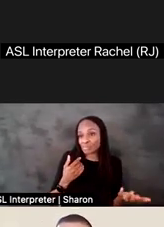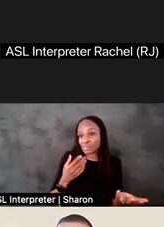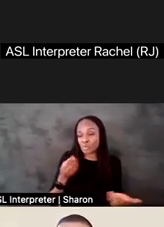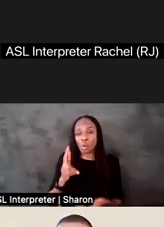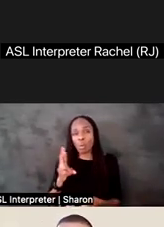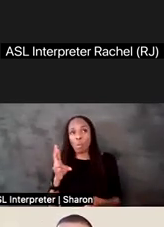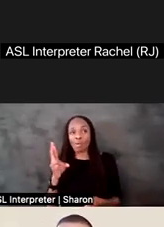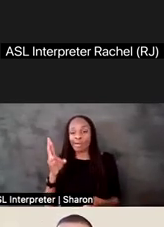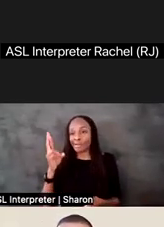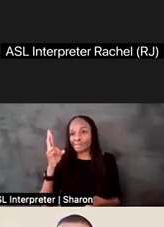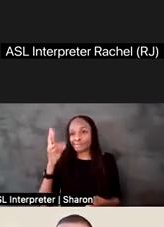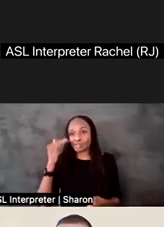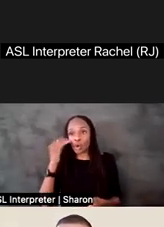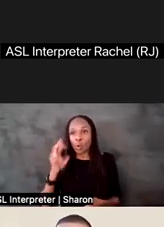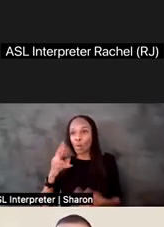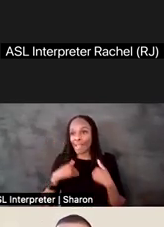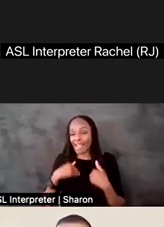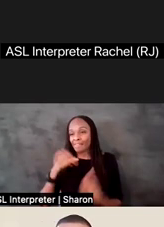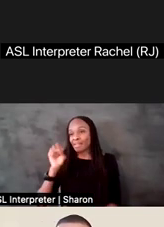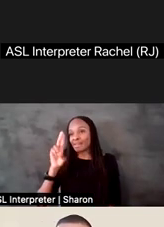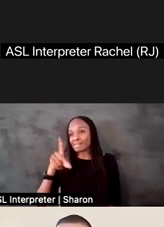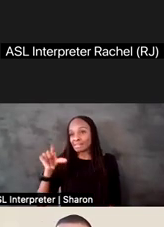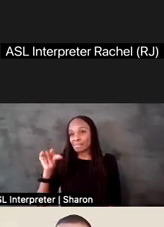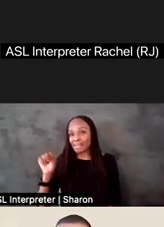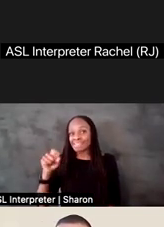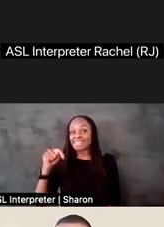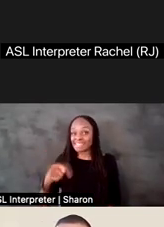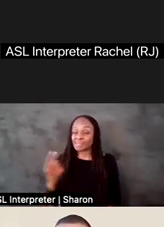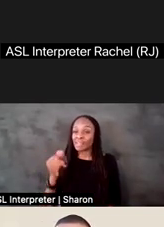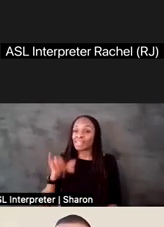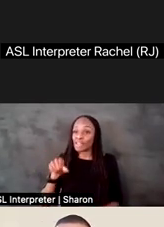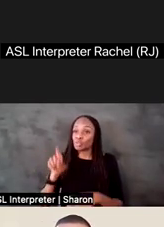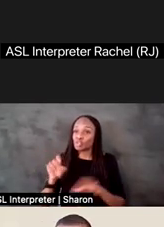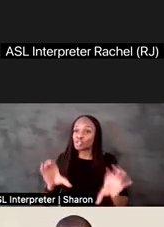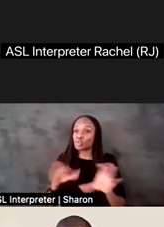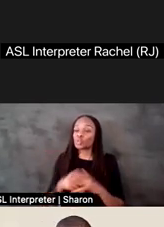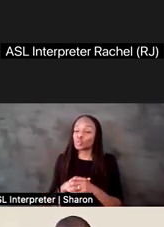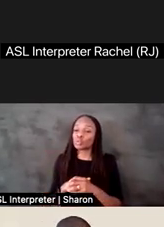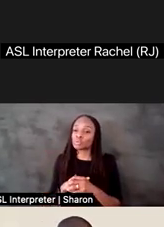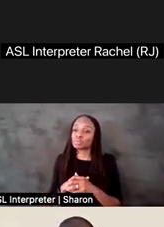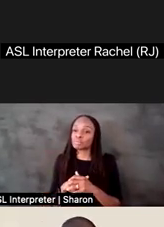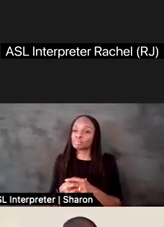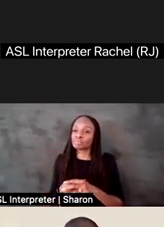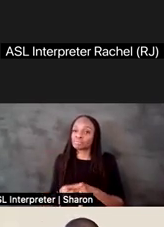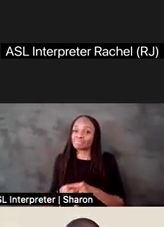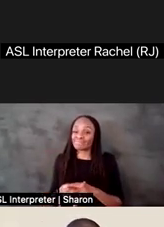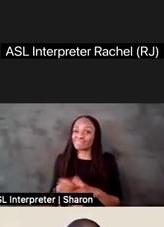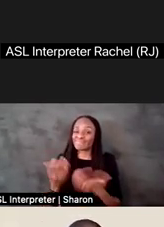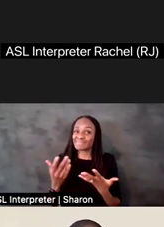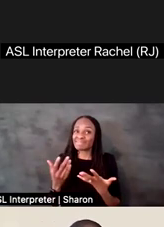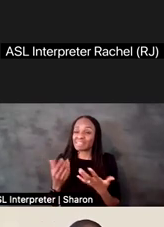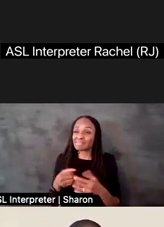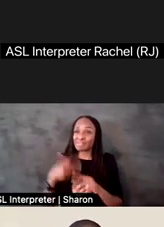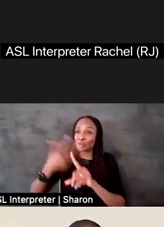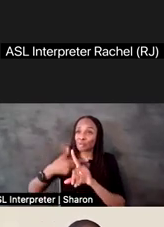know and have supplies and things like that, this is something that you should do even quarterly. Have a discussion with